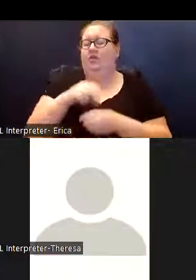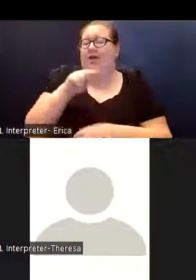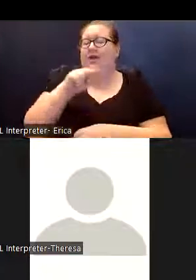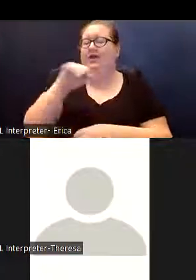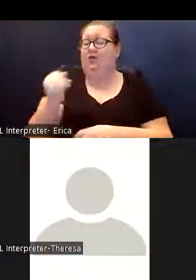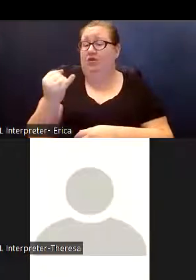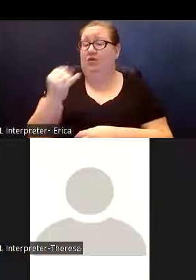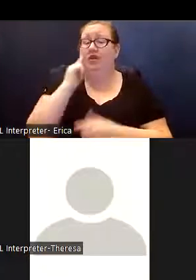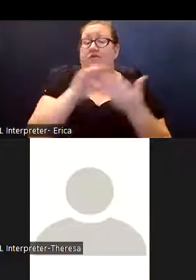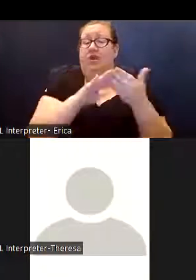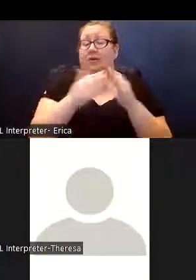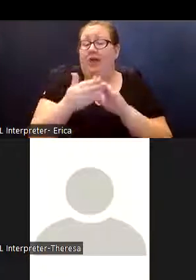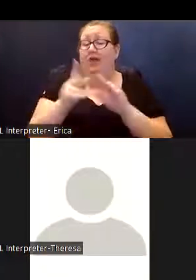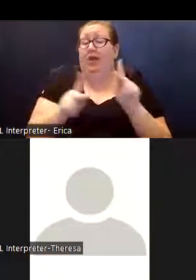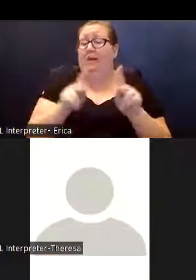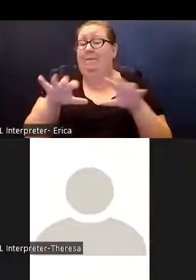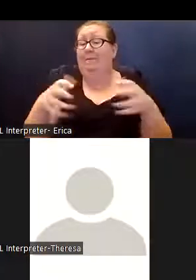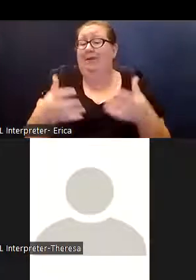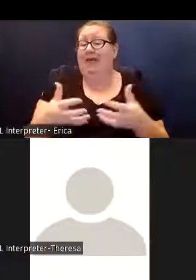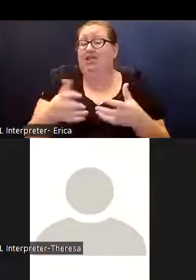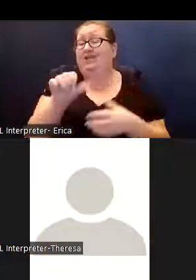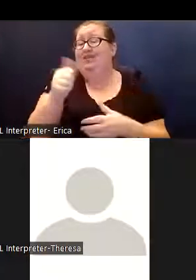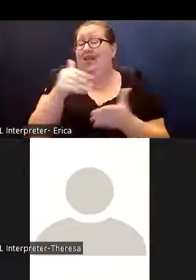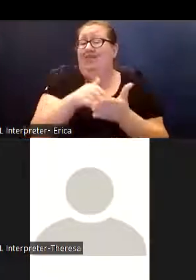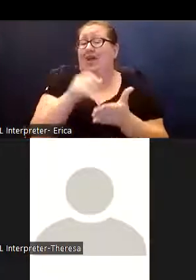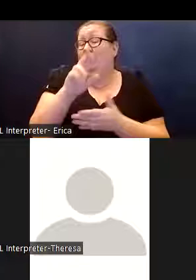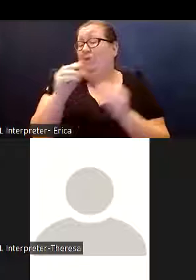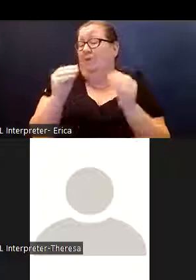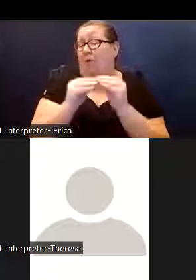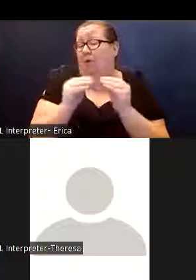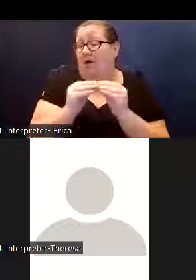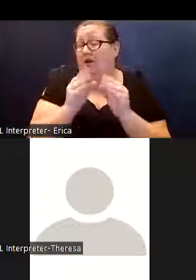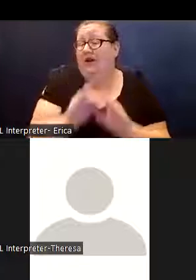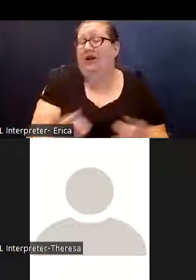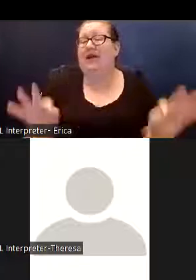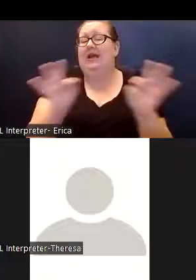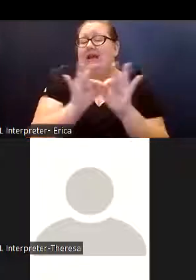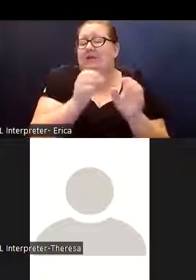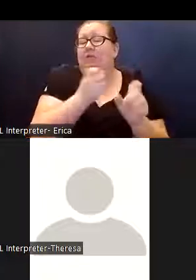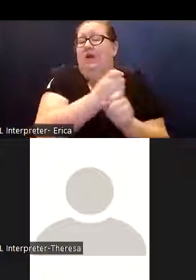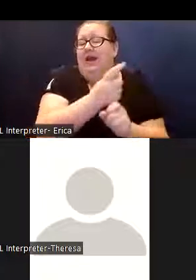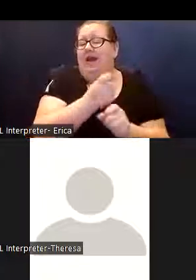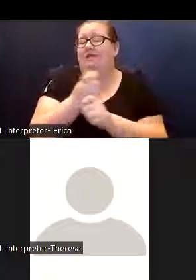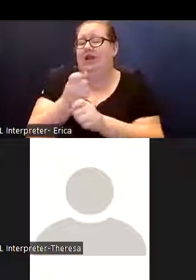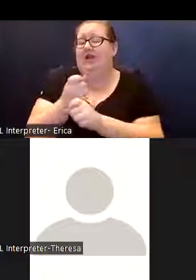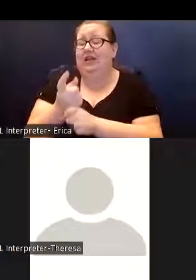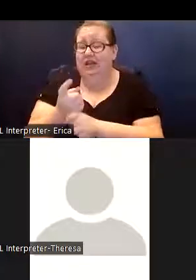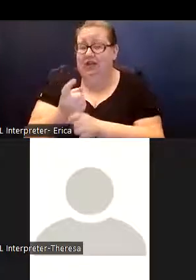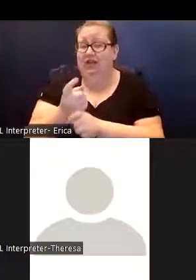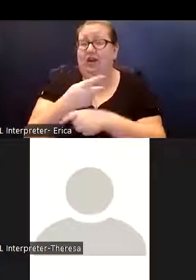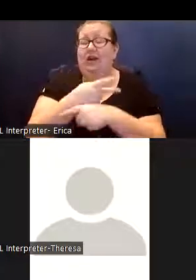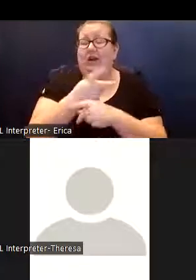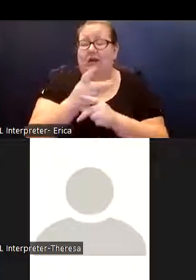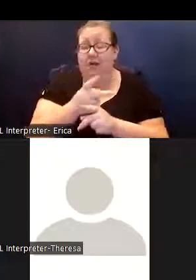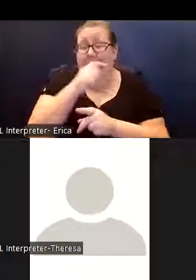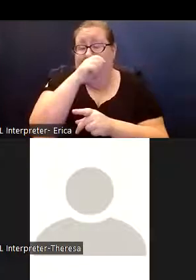of populations 10,000 or more, it's important that every year we produce to the state a land use plan, and that land use plan